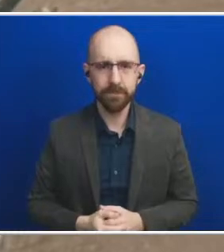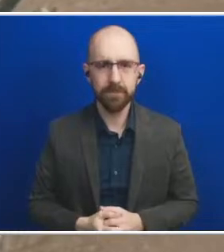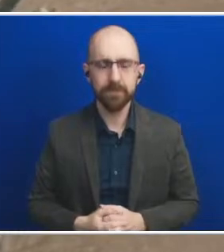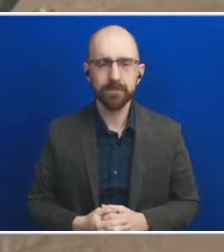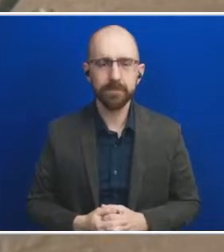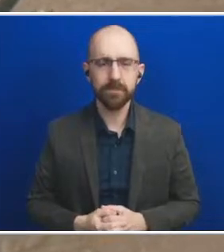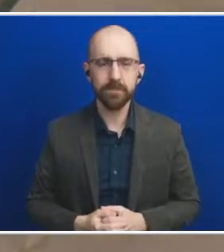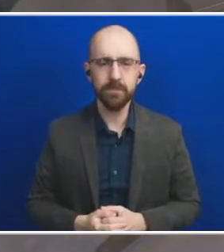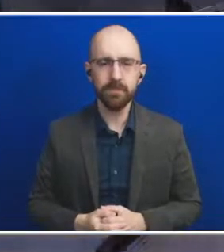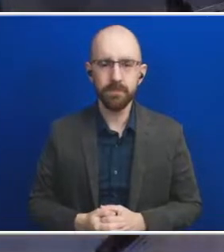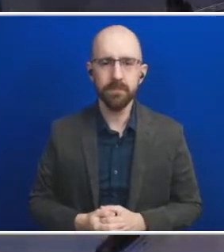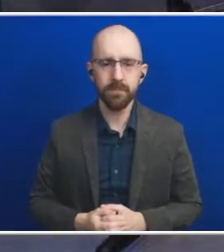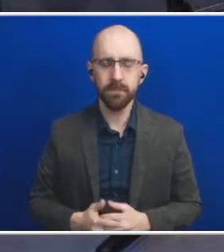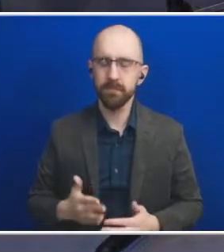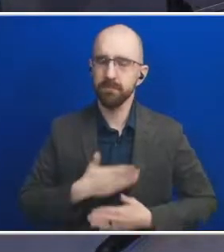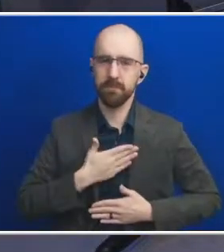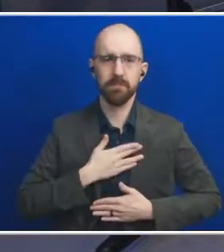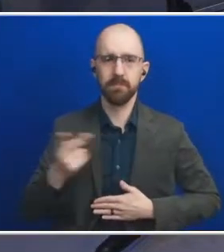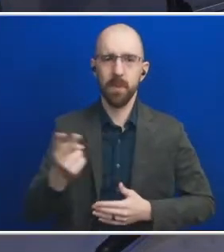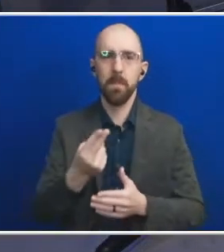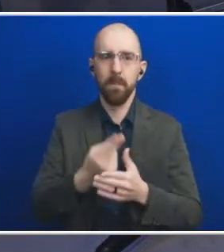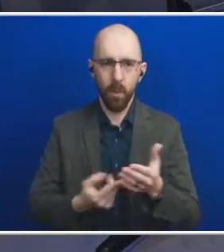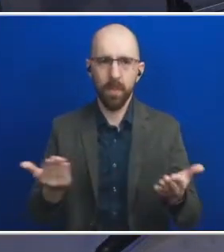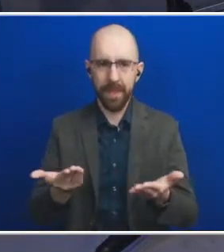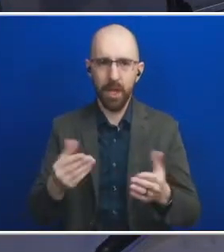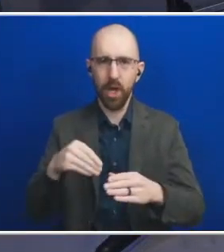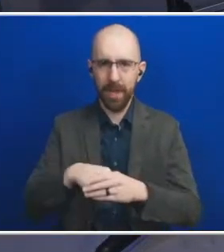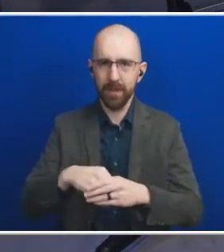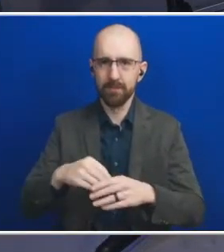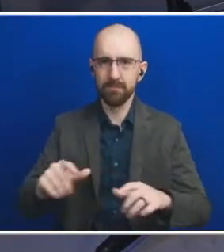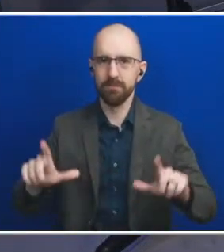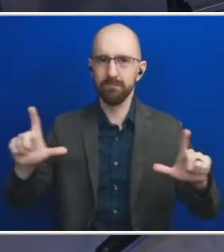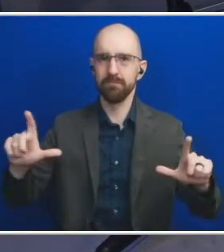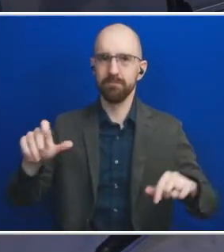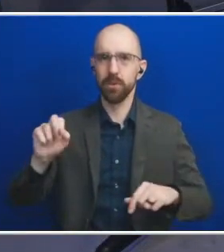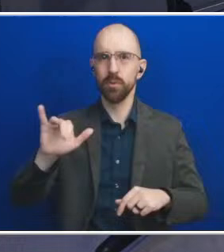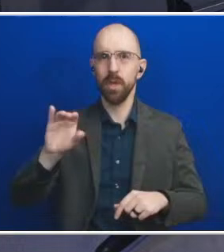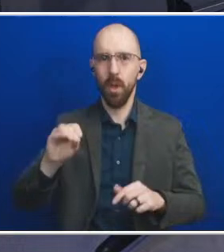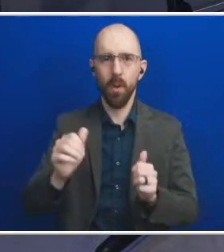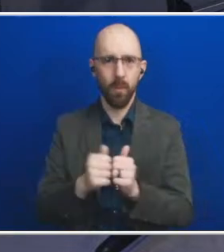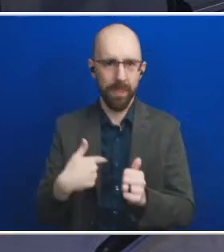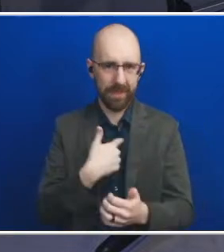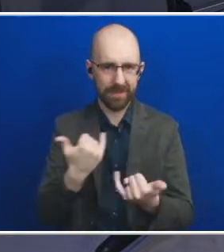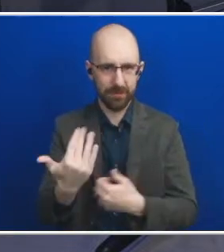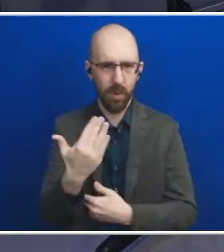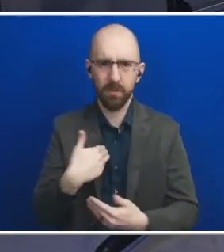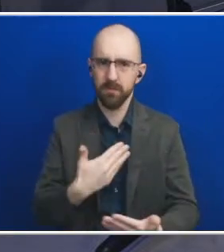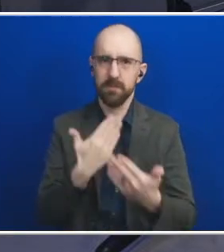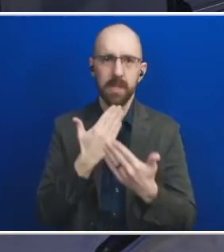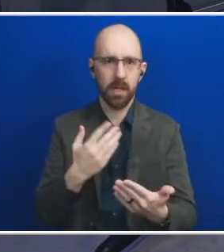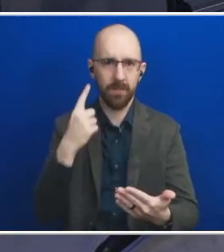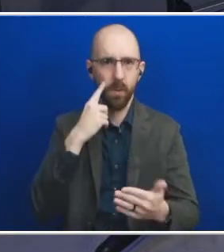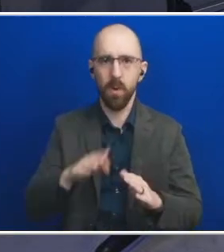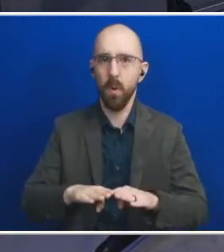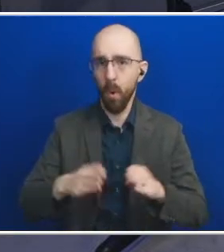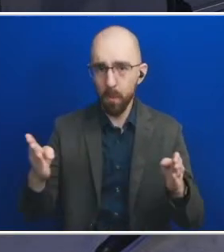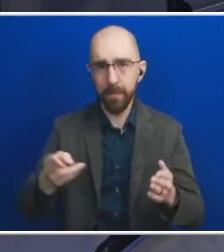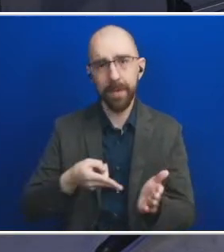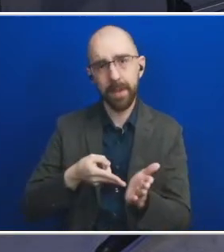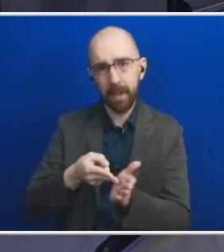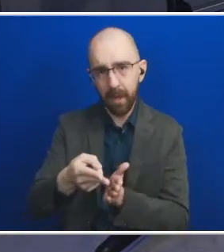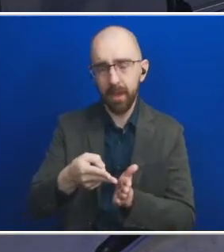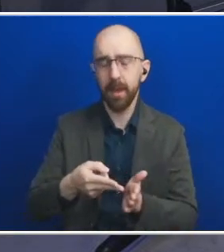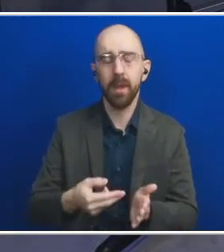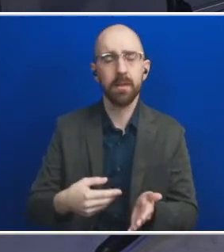We're so glad to have Jackson and Hannah with us here in studio this morning, and we just can't thank you both enough for just being so open and candid, talking with us